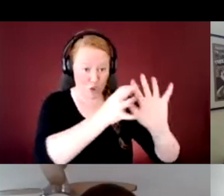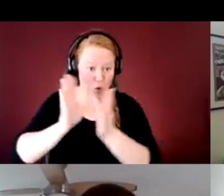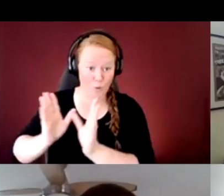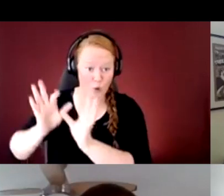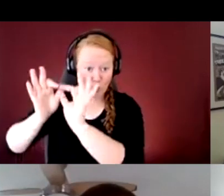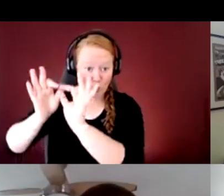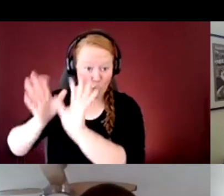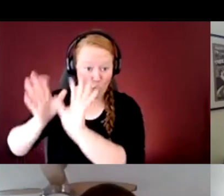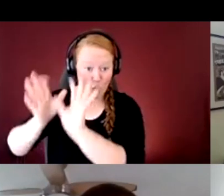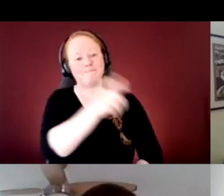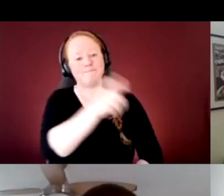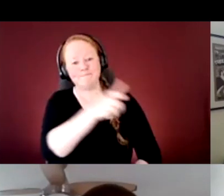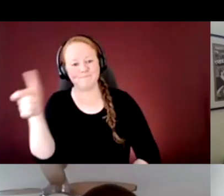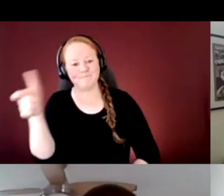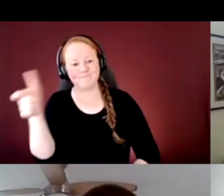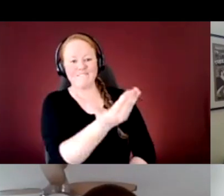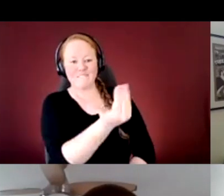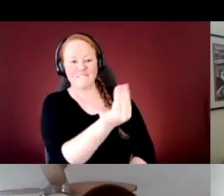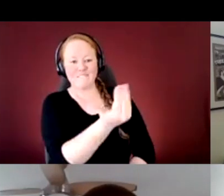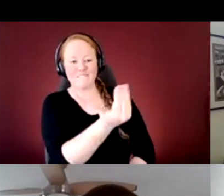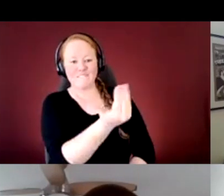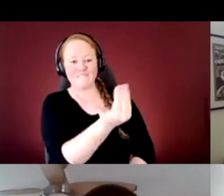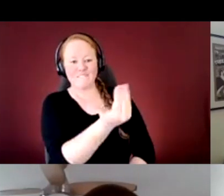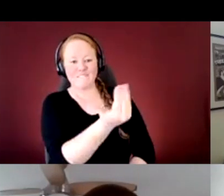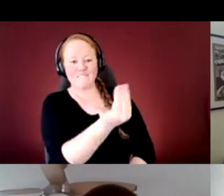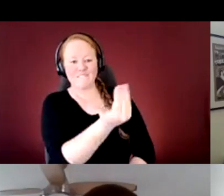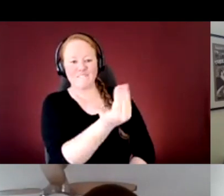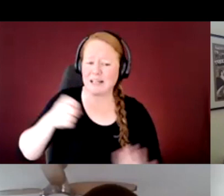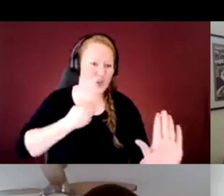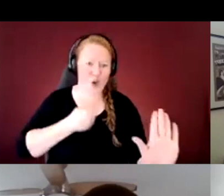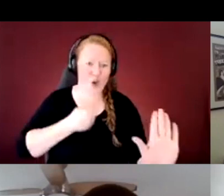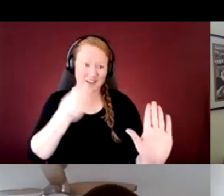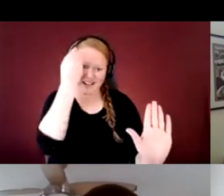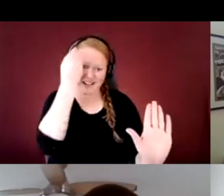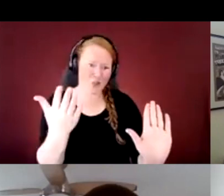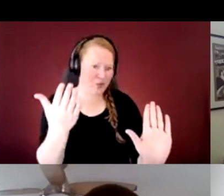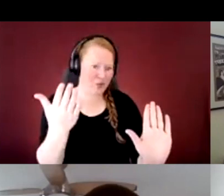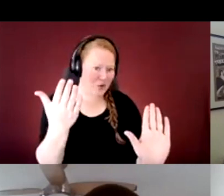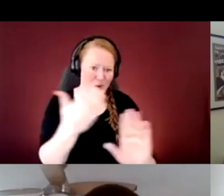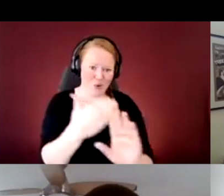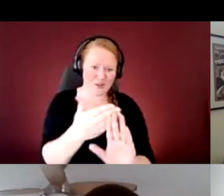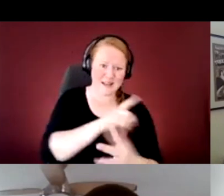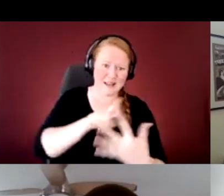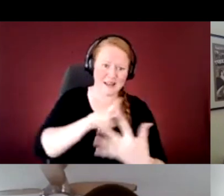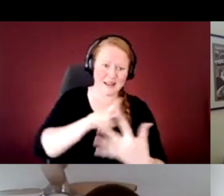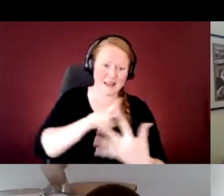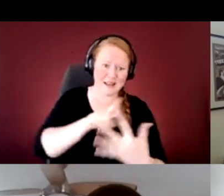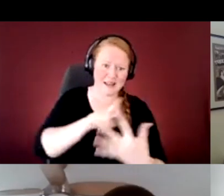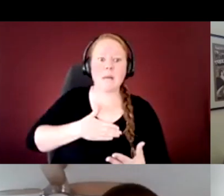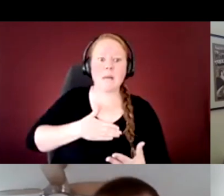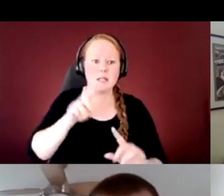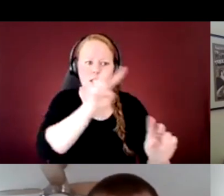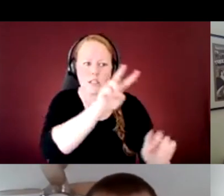every 15 minutes. If you need those, I'm sorry we didn't get this announcement in at the top of the meeting. Please find them and you can pin